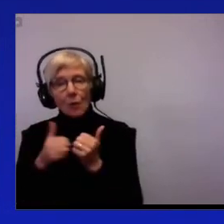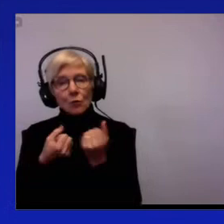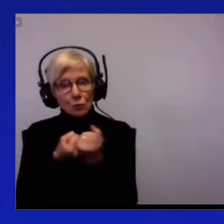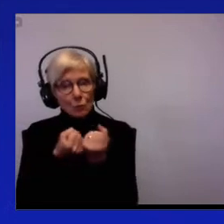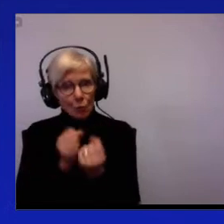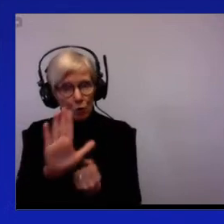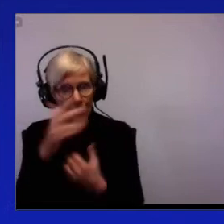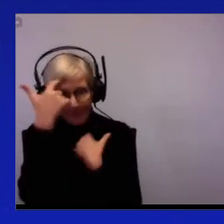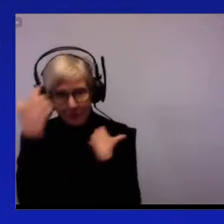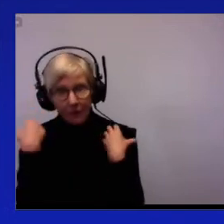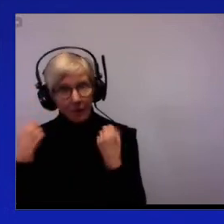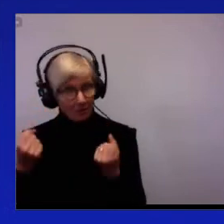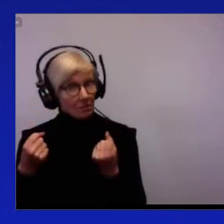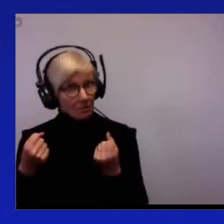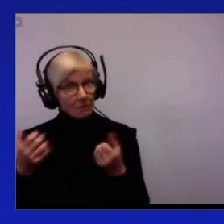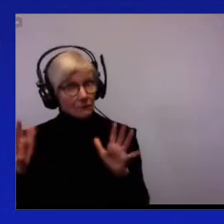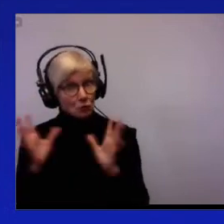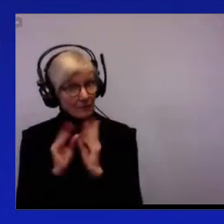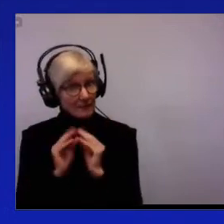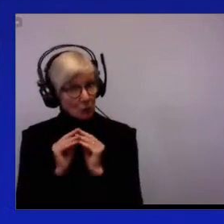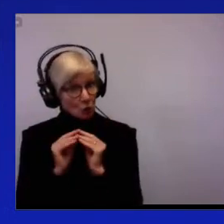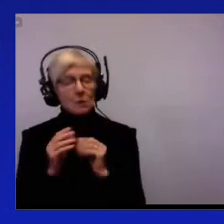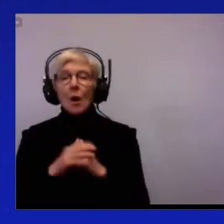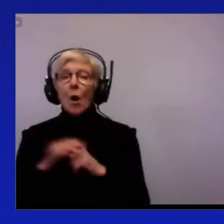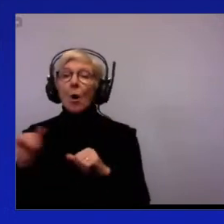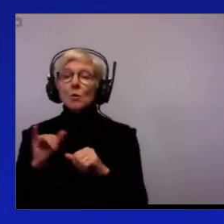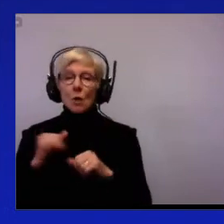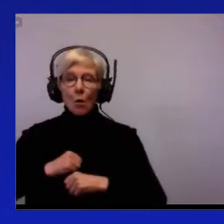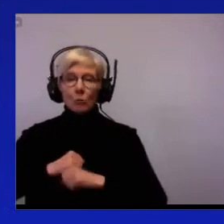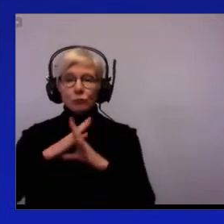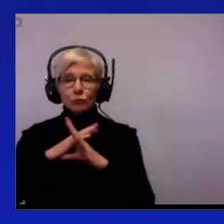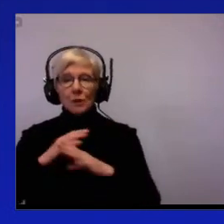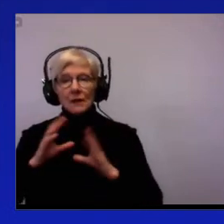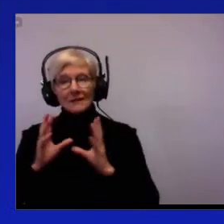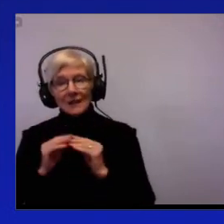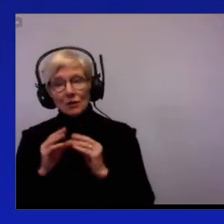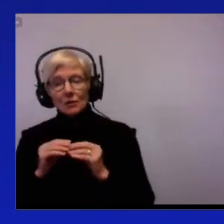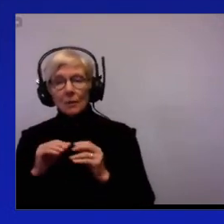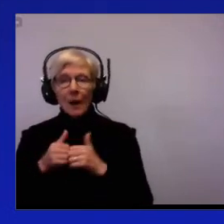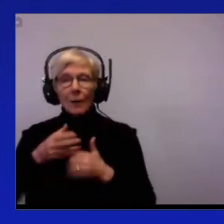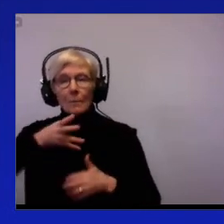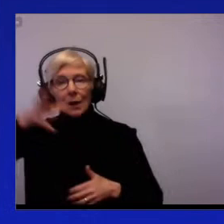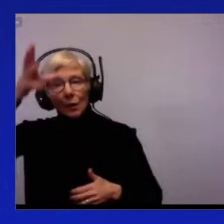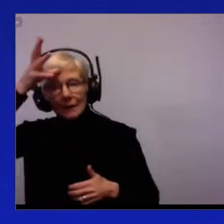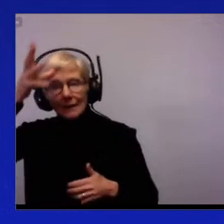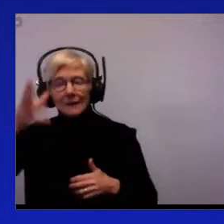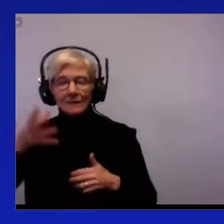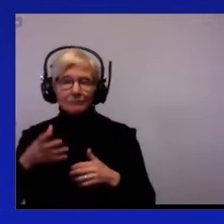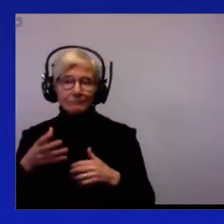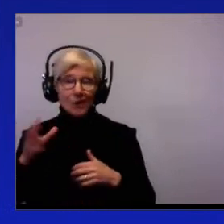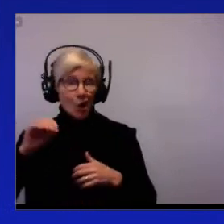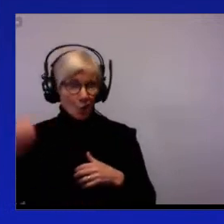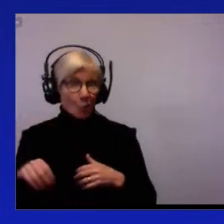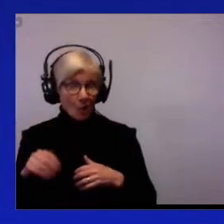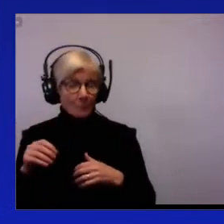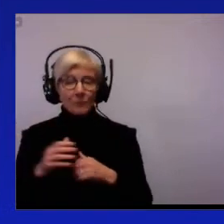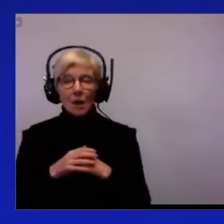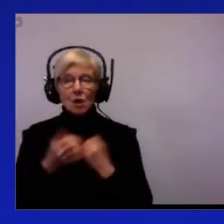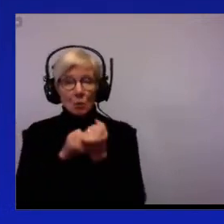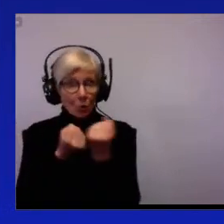well. And we are hosting regular sessions on parenting in Ottawa, our site to support